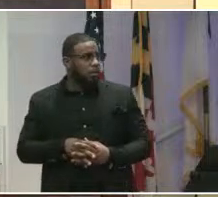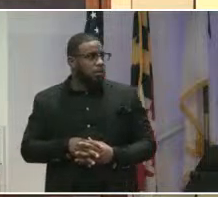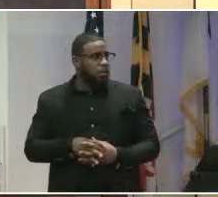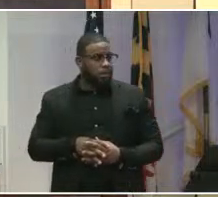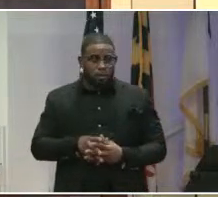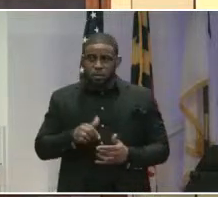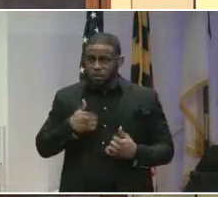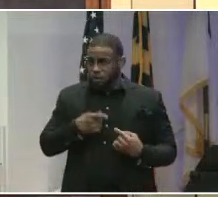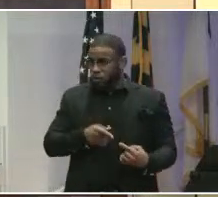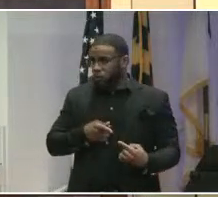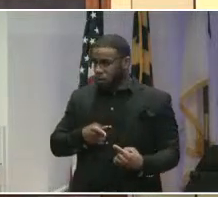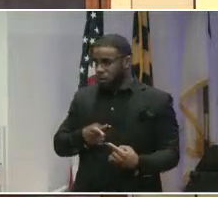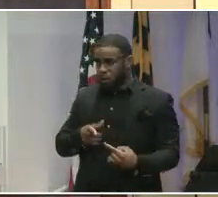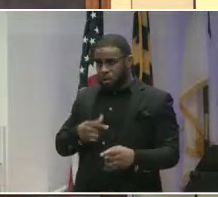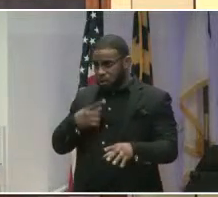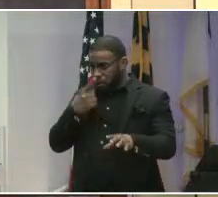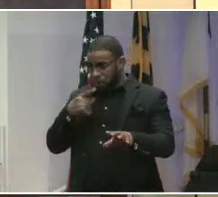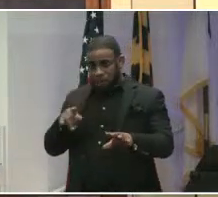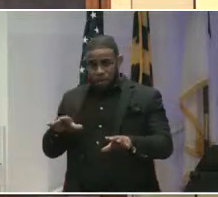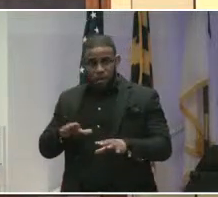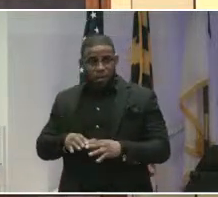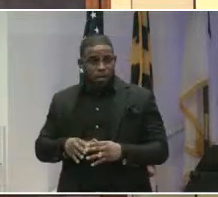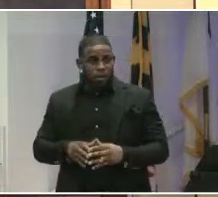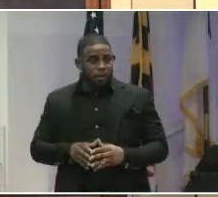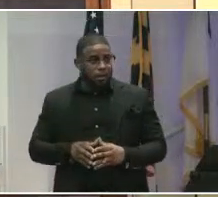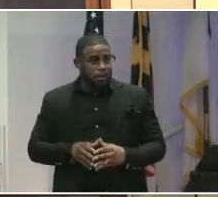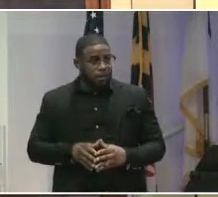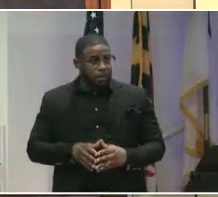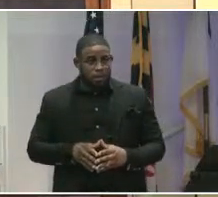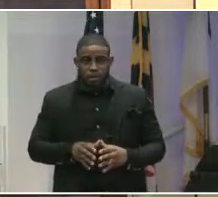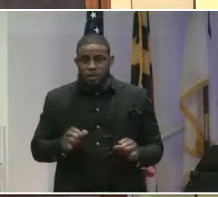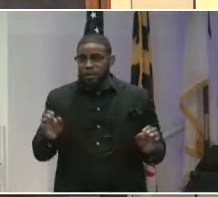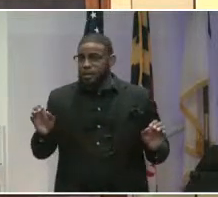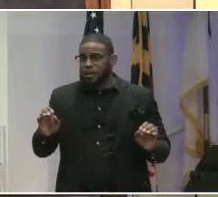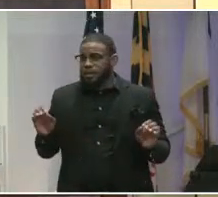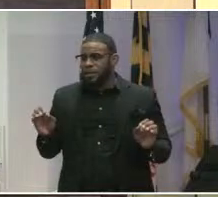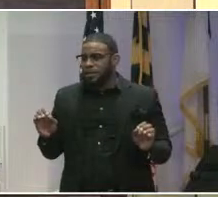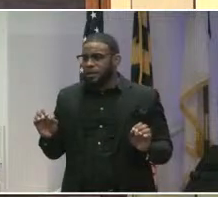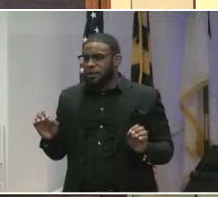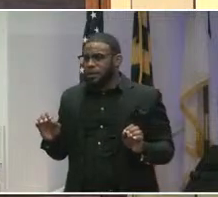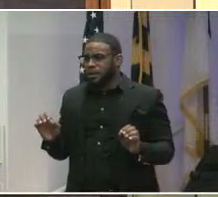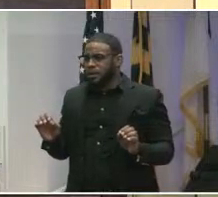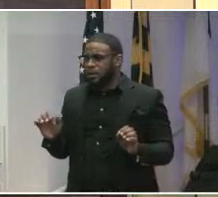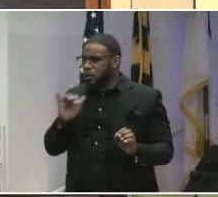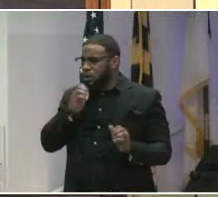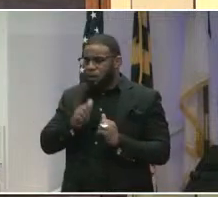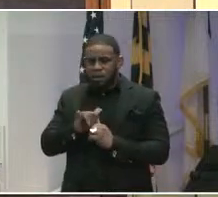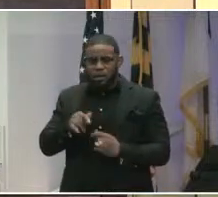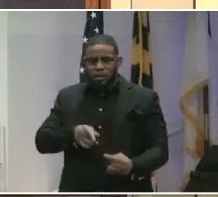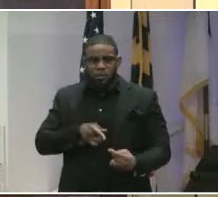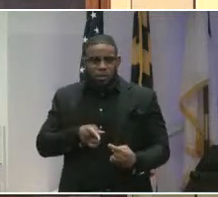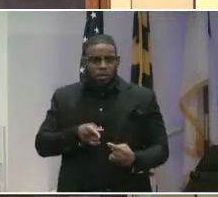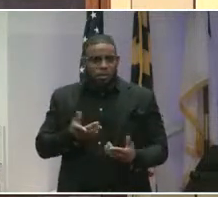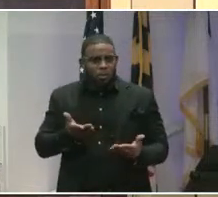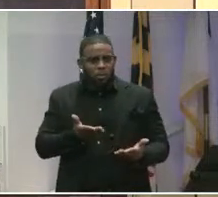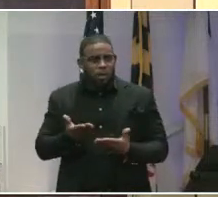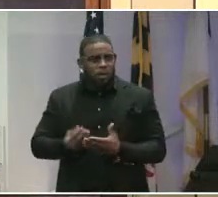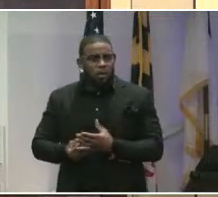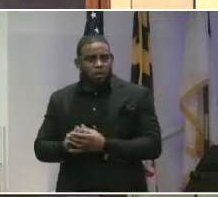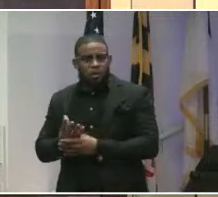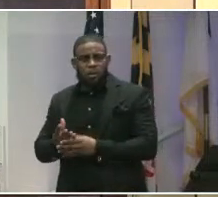If you've been struggling and you're online too, it's nothing wrong with that. Struggle breeds